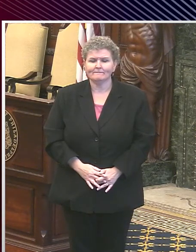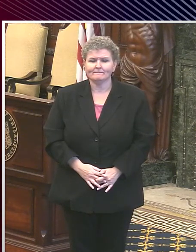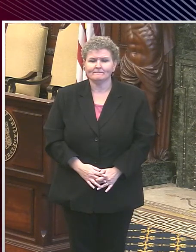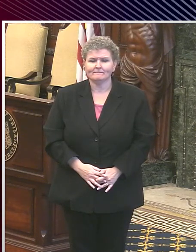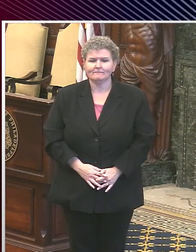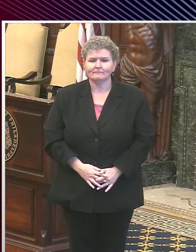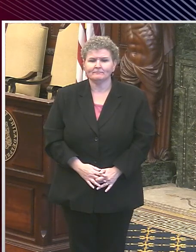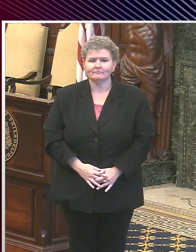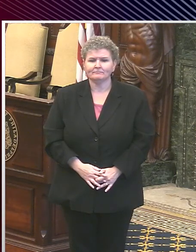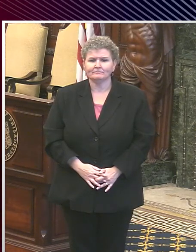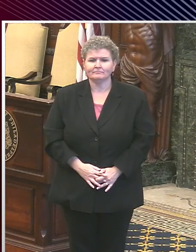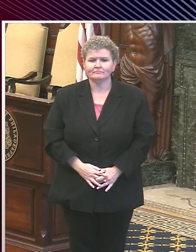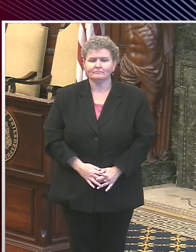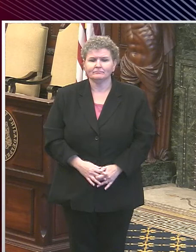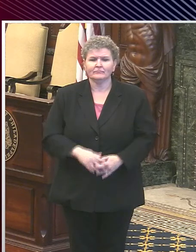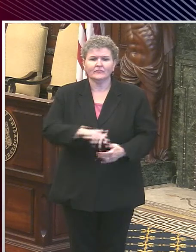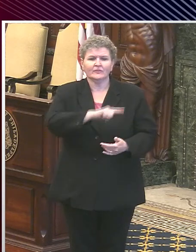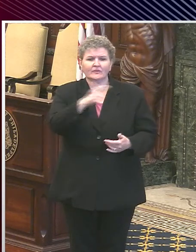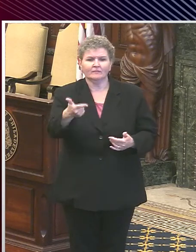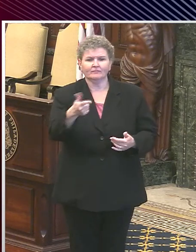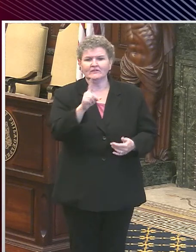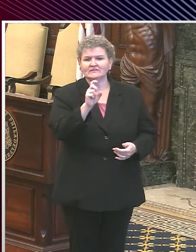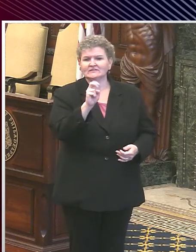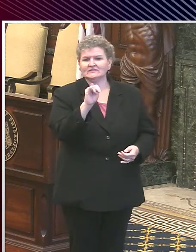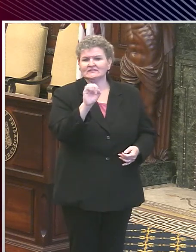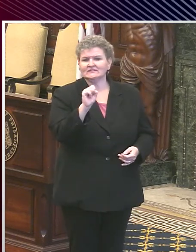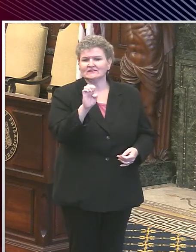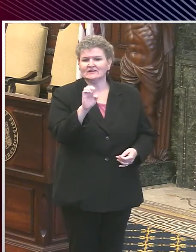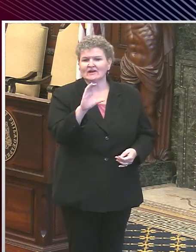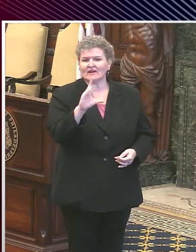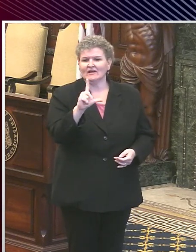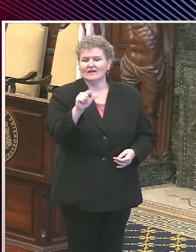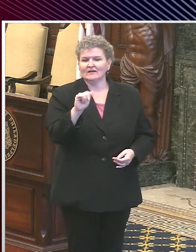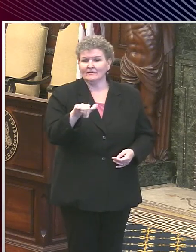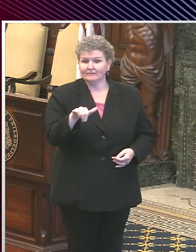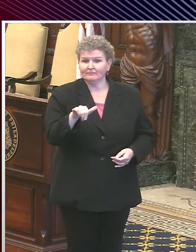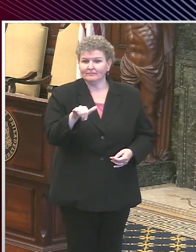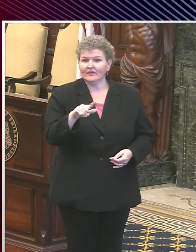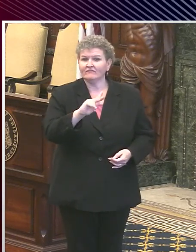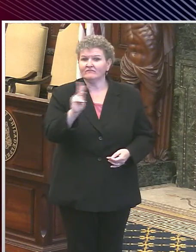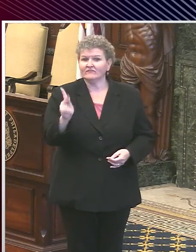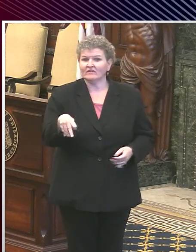Thank you. We will go to Denise Clay now of the Philadelphia Sunday Sun.